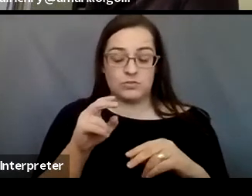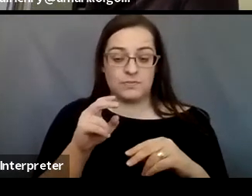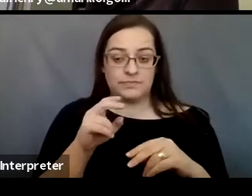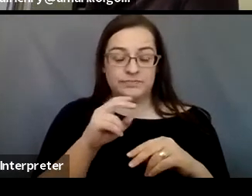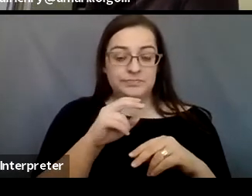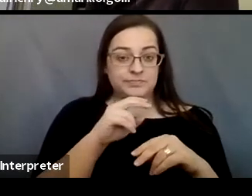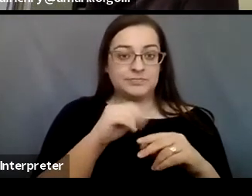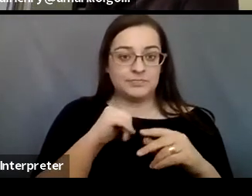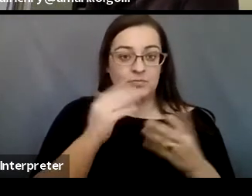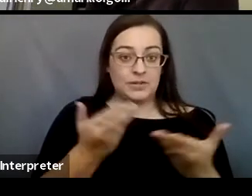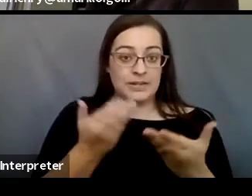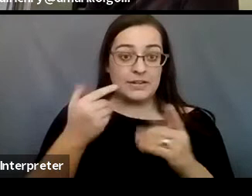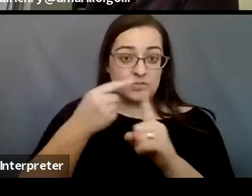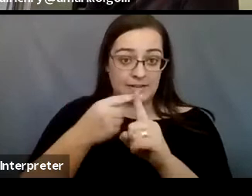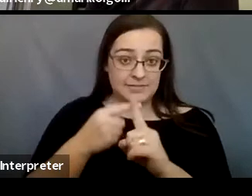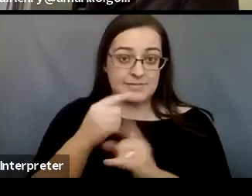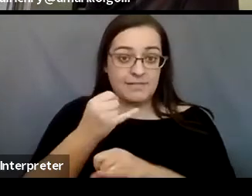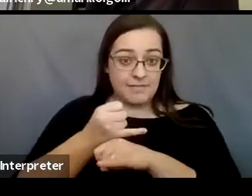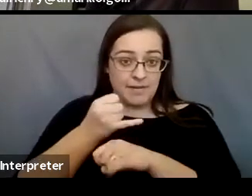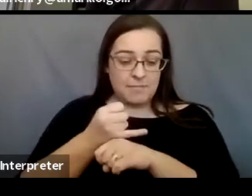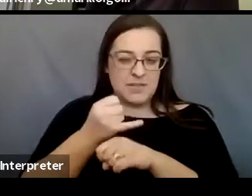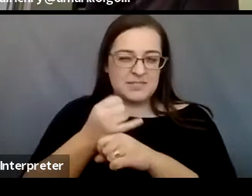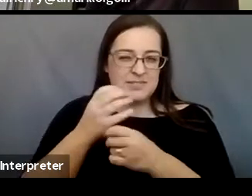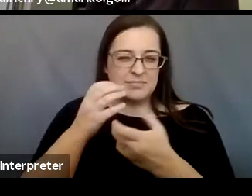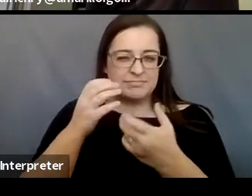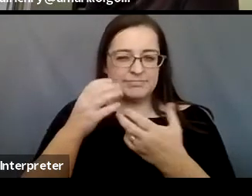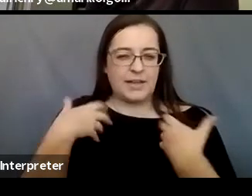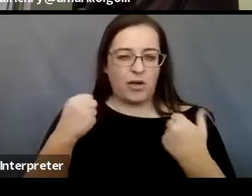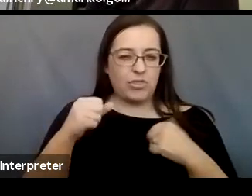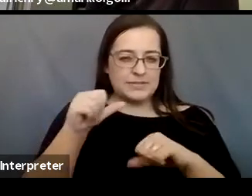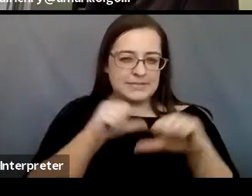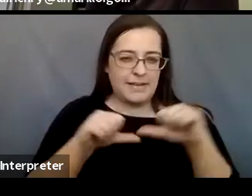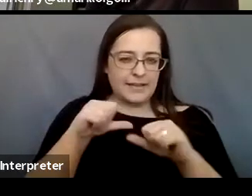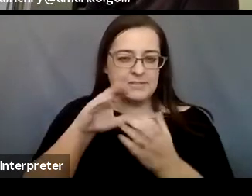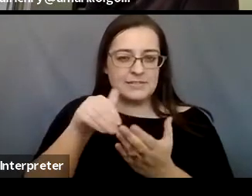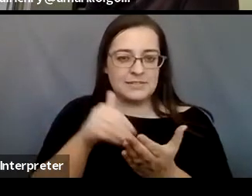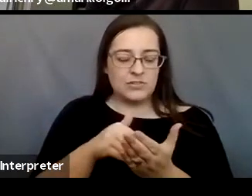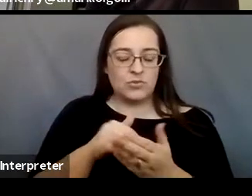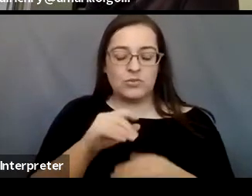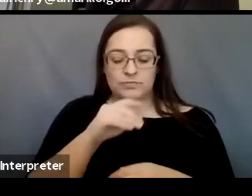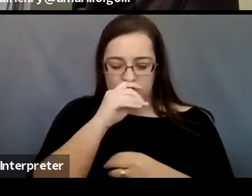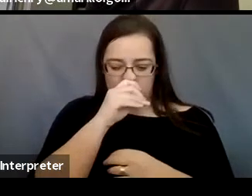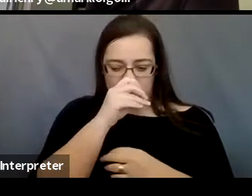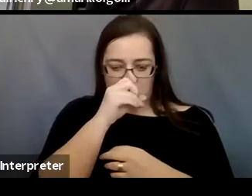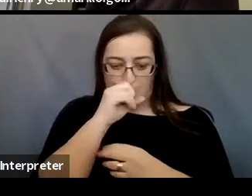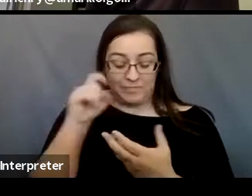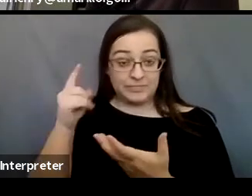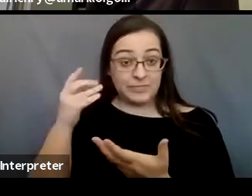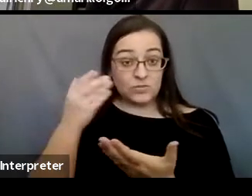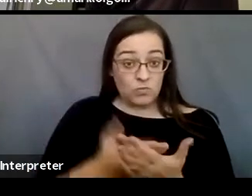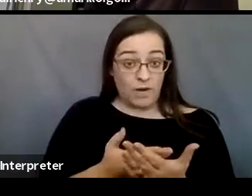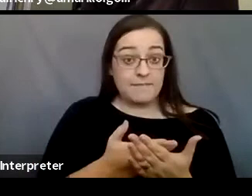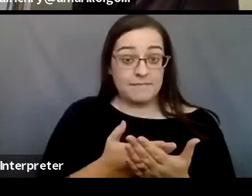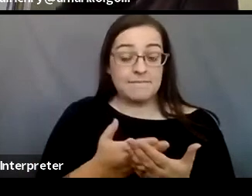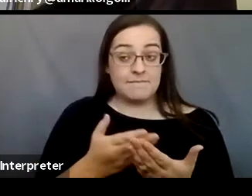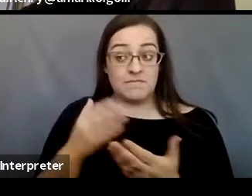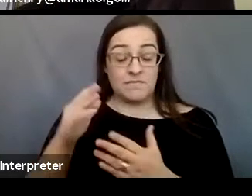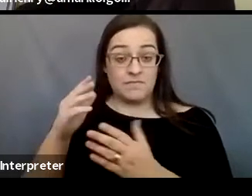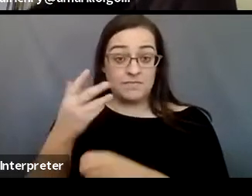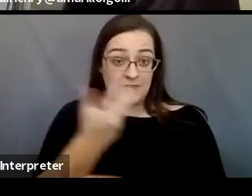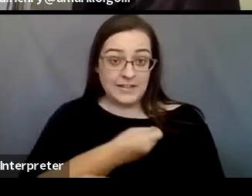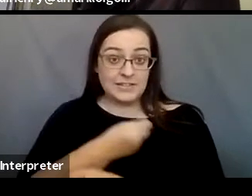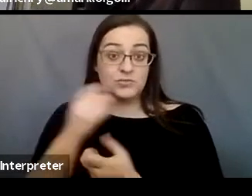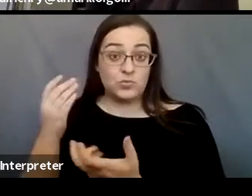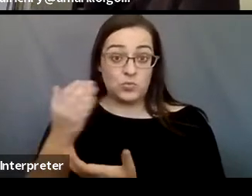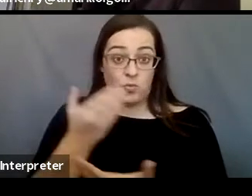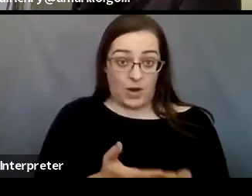tech campus, and as soon as that arrives, then the intention is that as